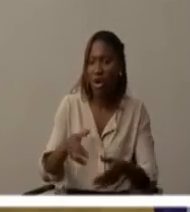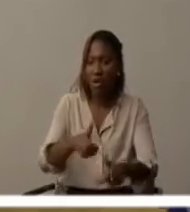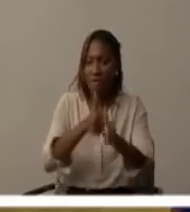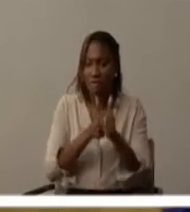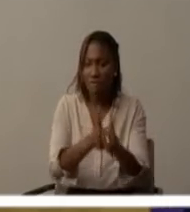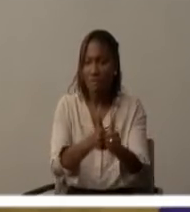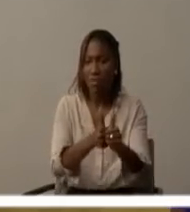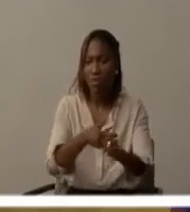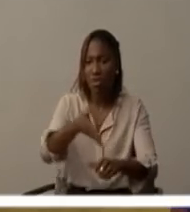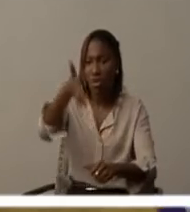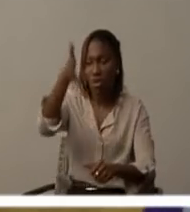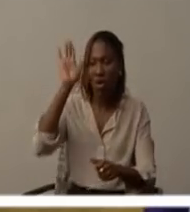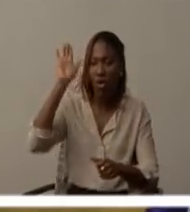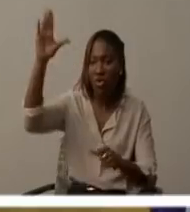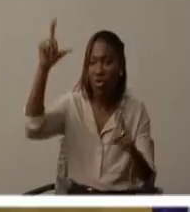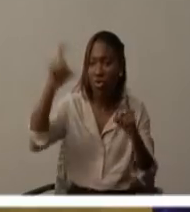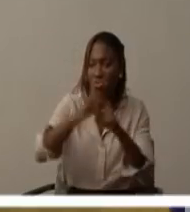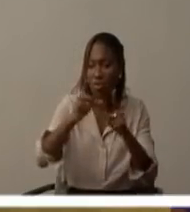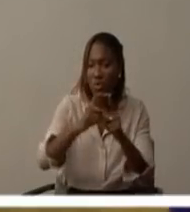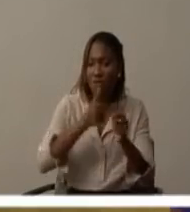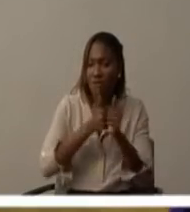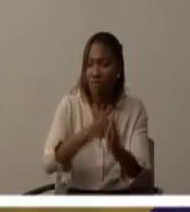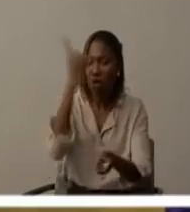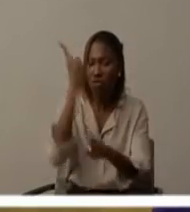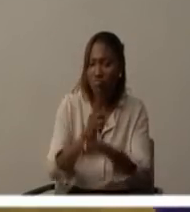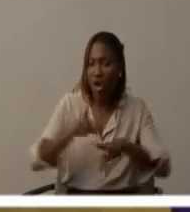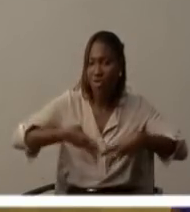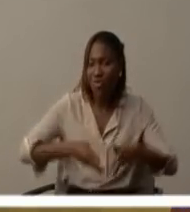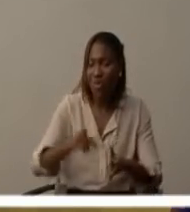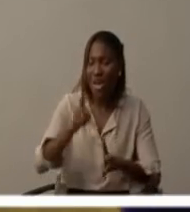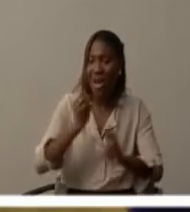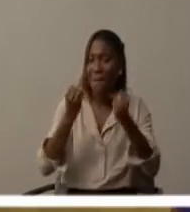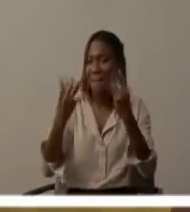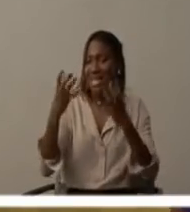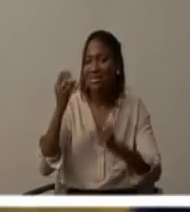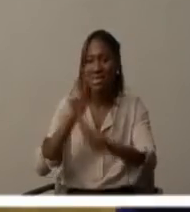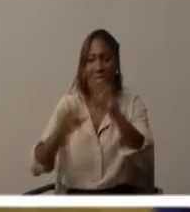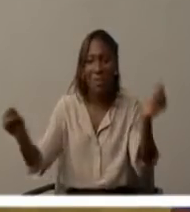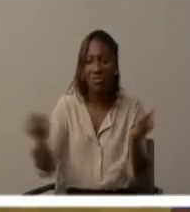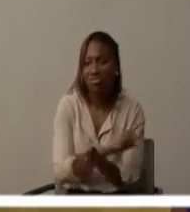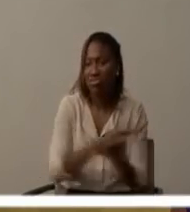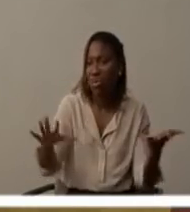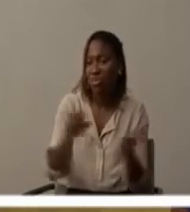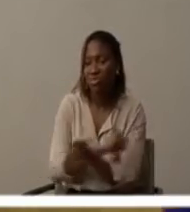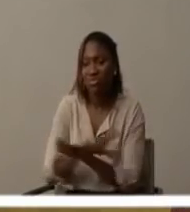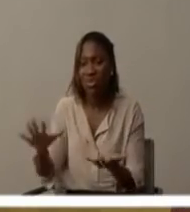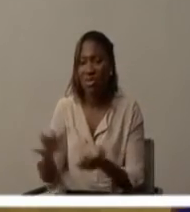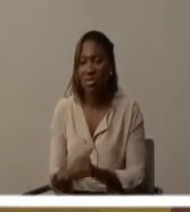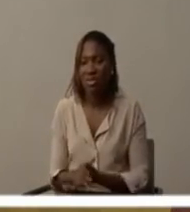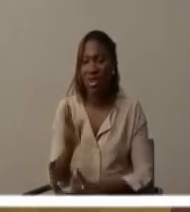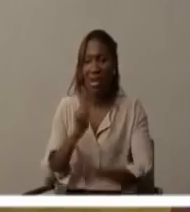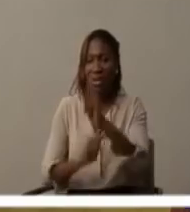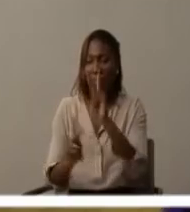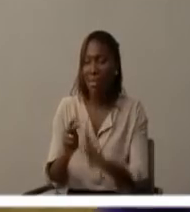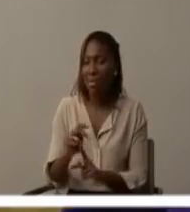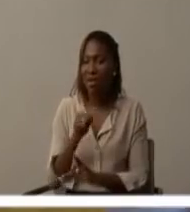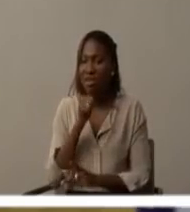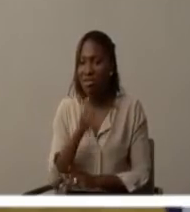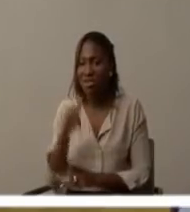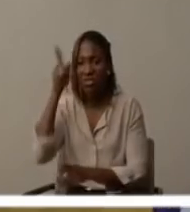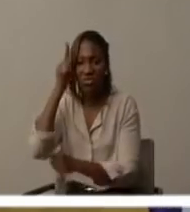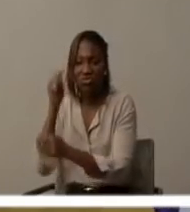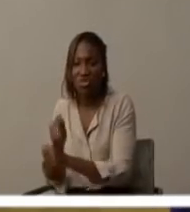virtues and character and principles, a destruction of trusting people that they will do the right thing because it is